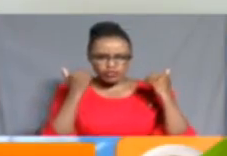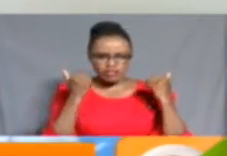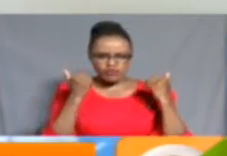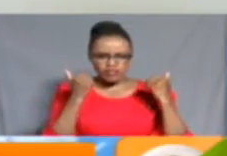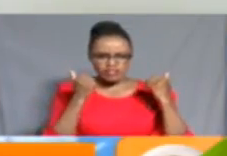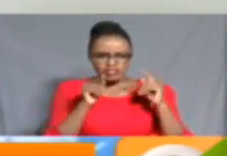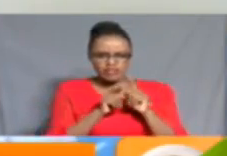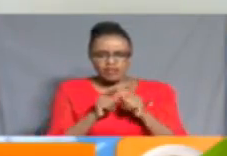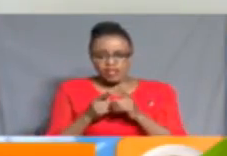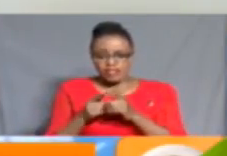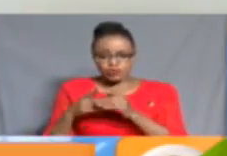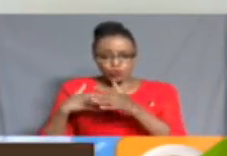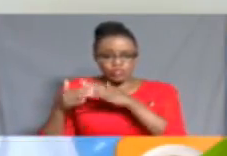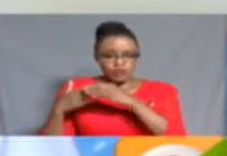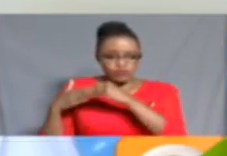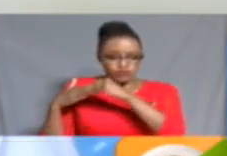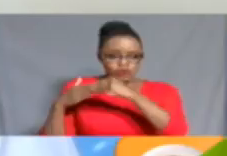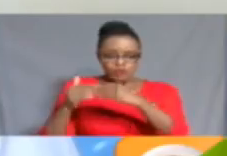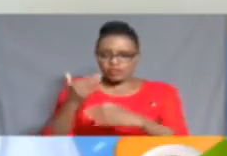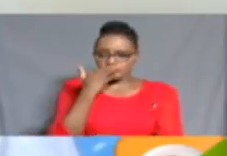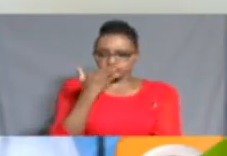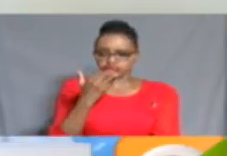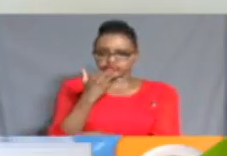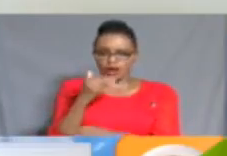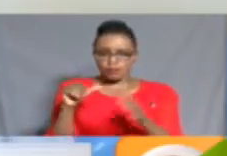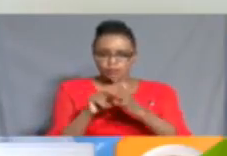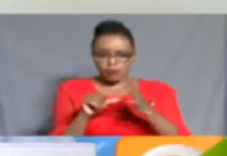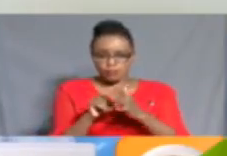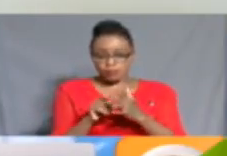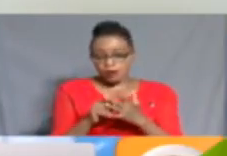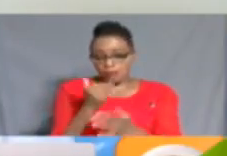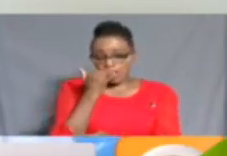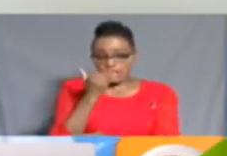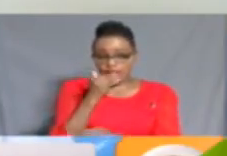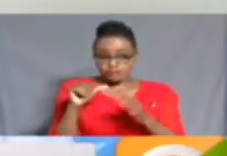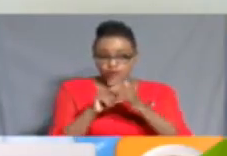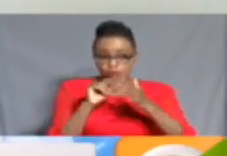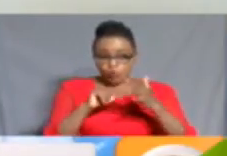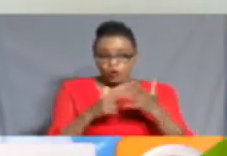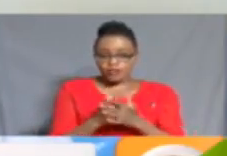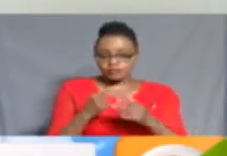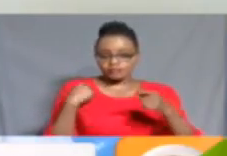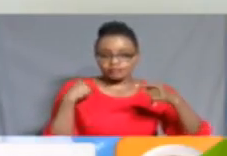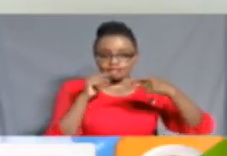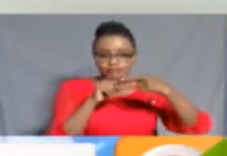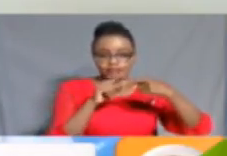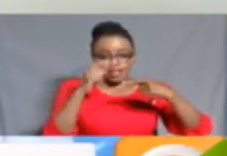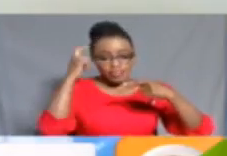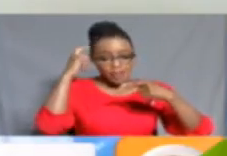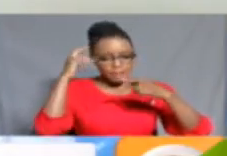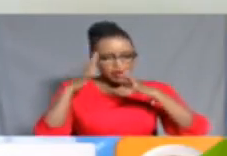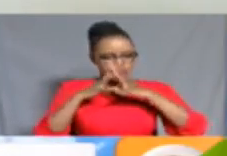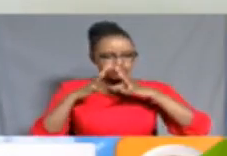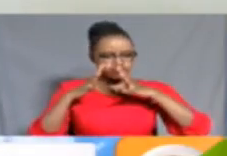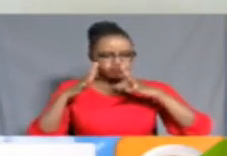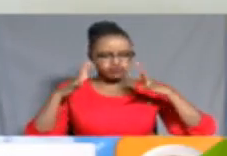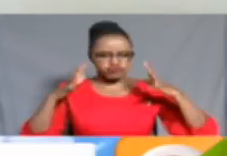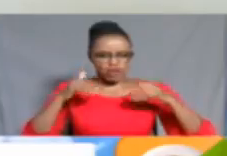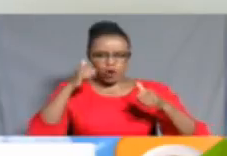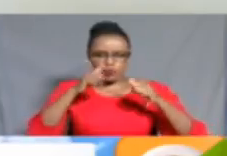And the cause of this respiratory or breathing depression is two. One is the swelling of the brain, which